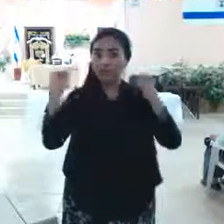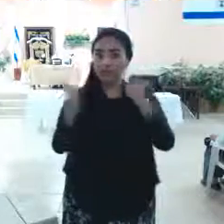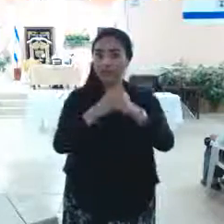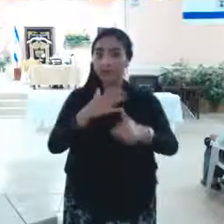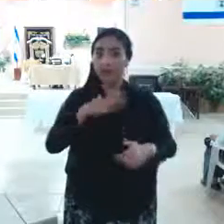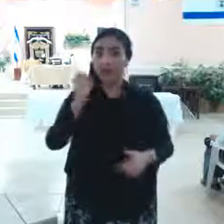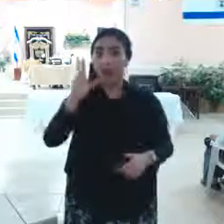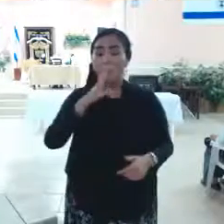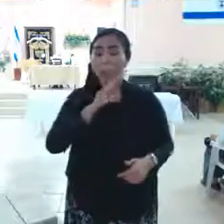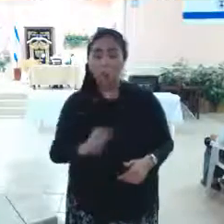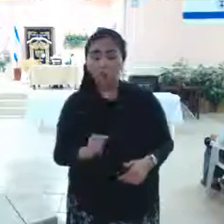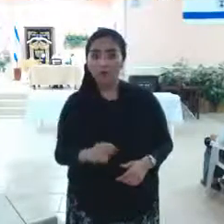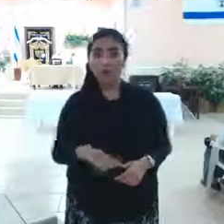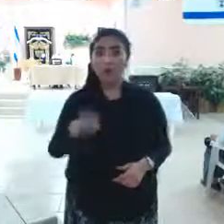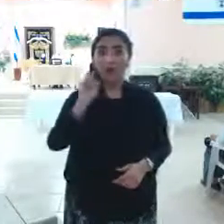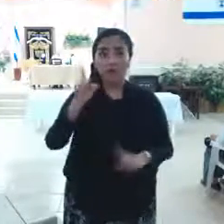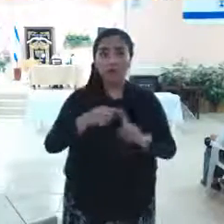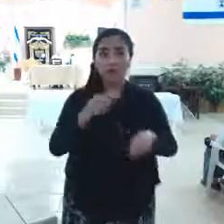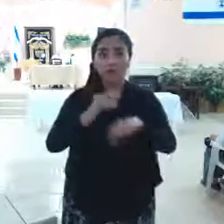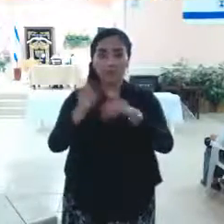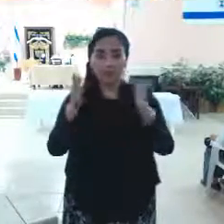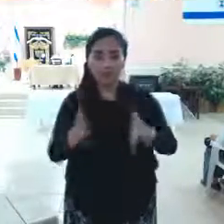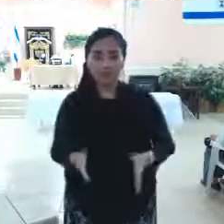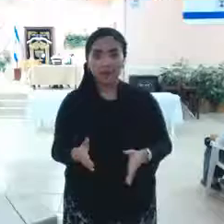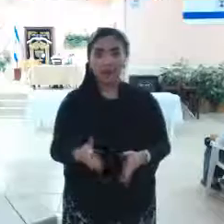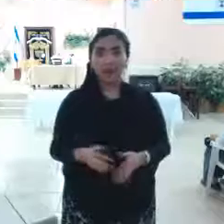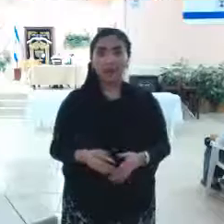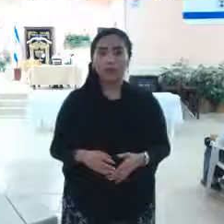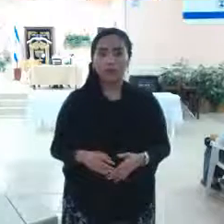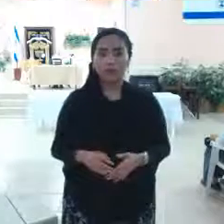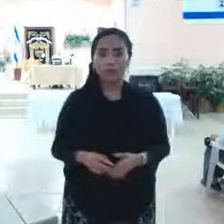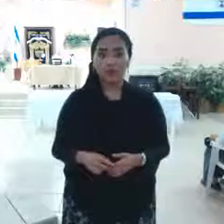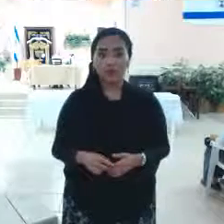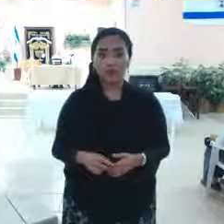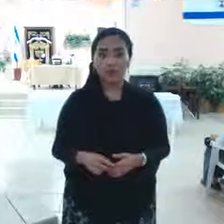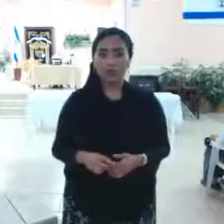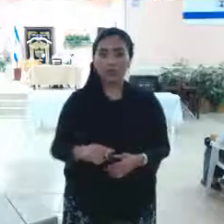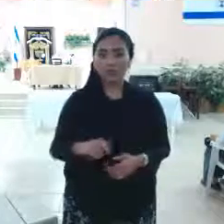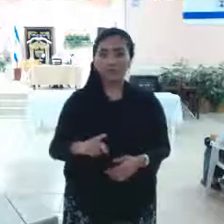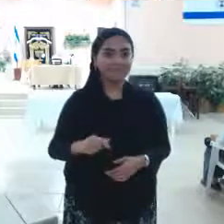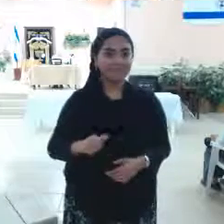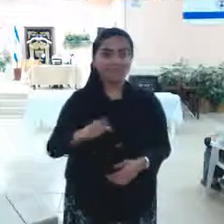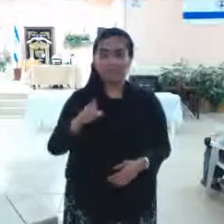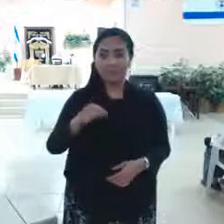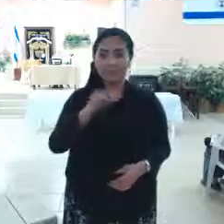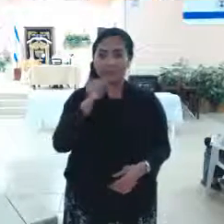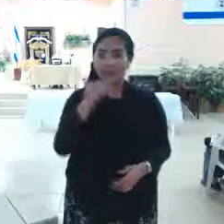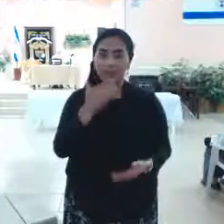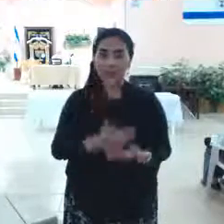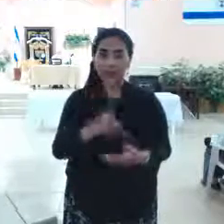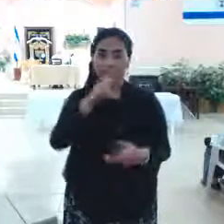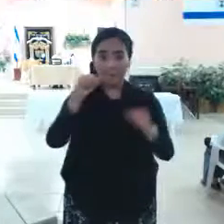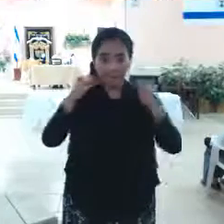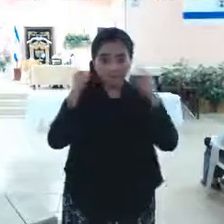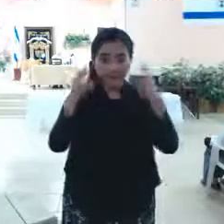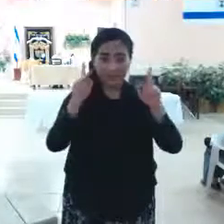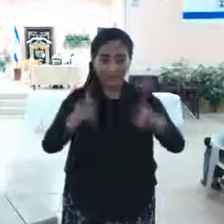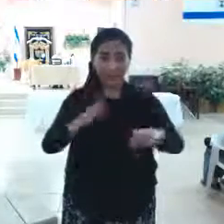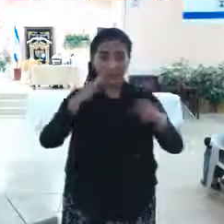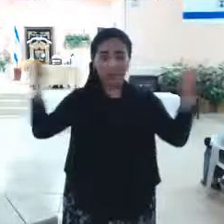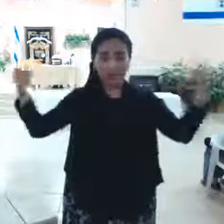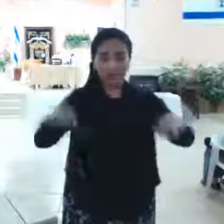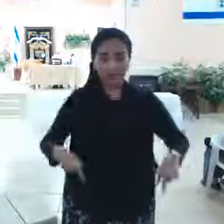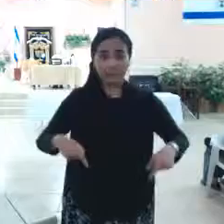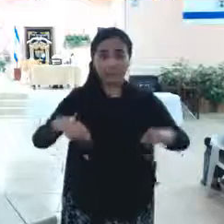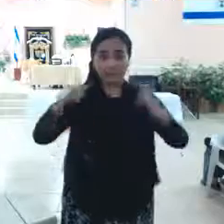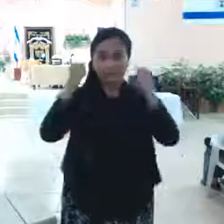minister, starting by myself or the elders or the counselors, men and women, you are not going to be able to